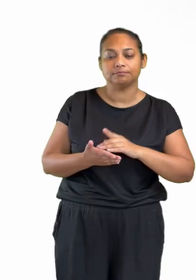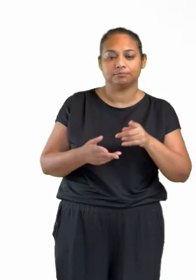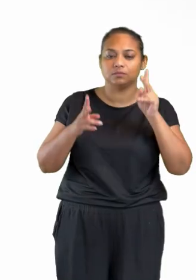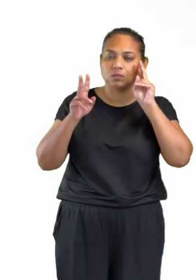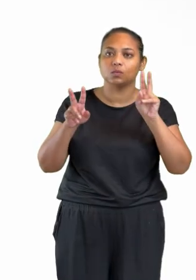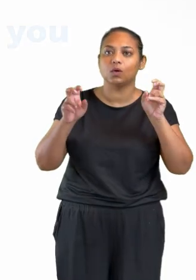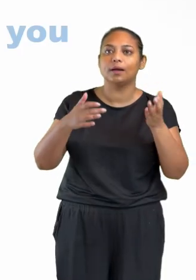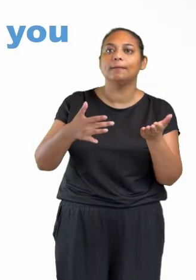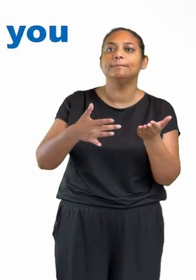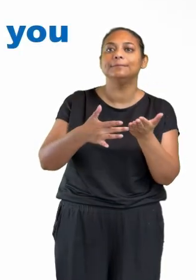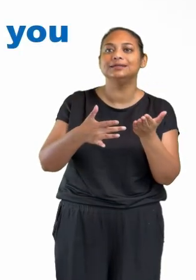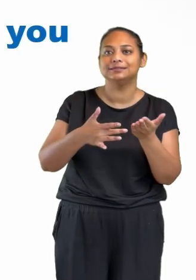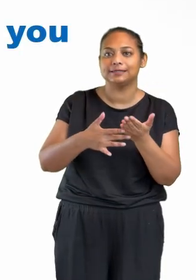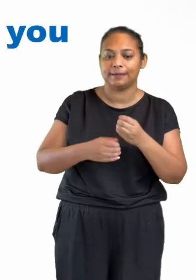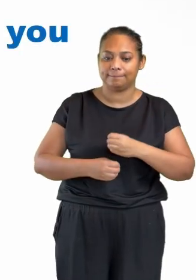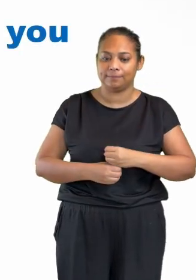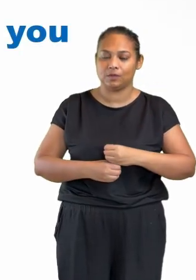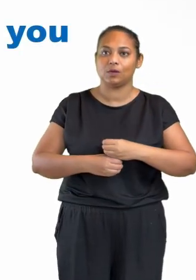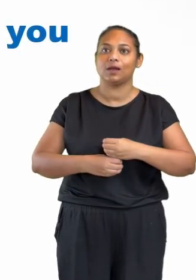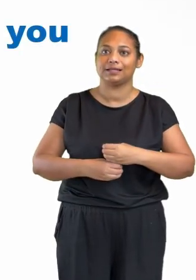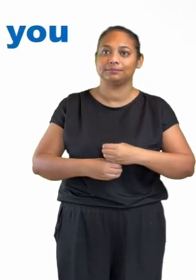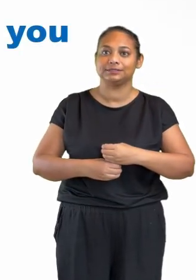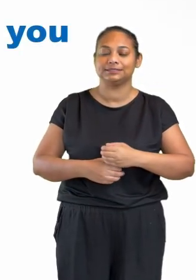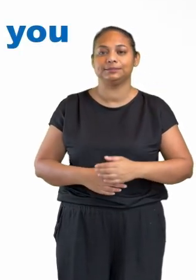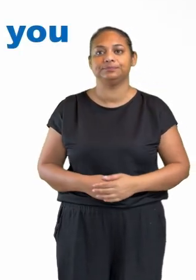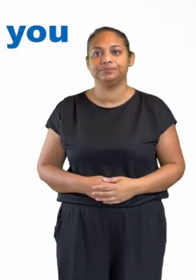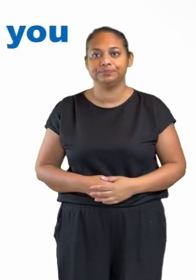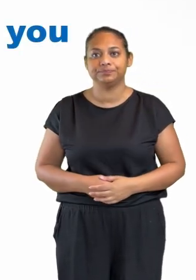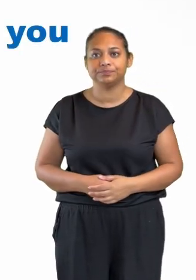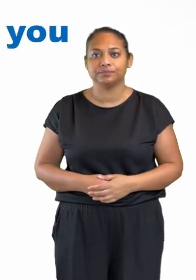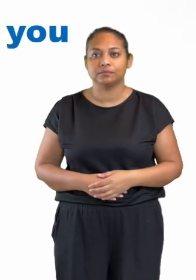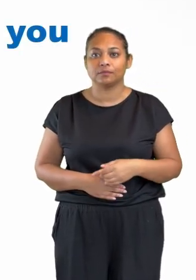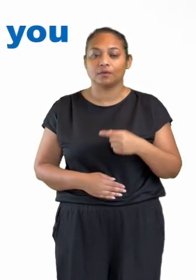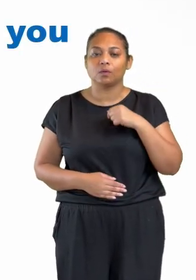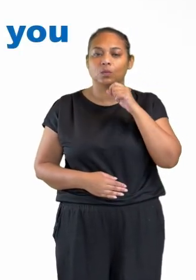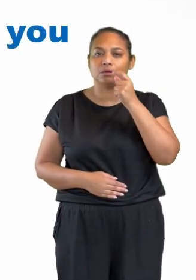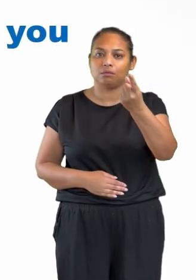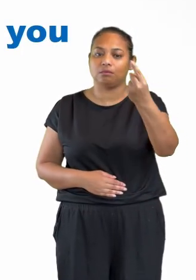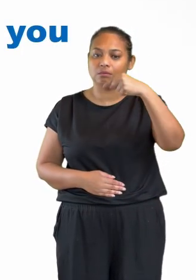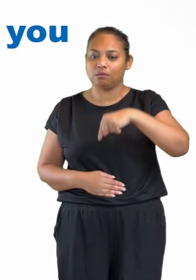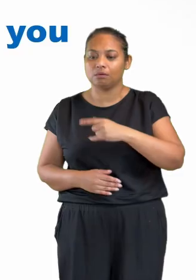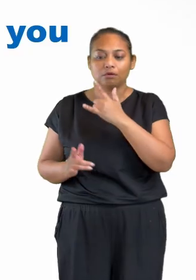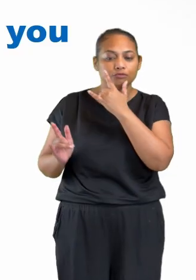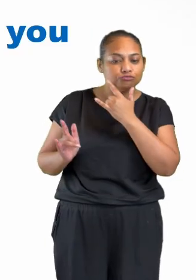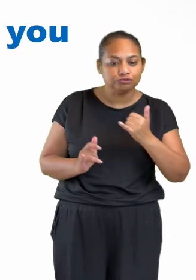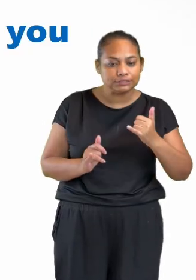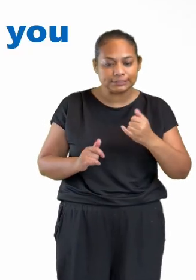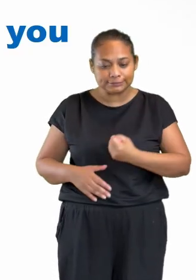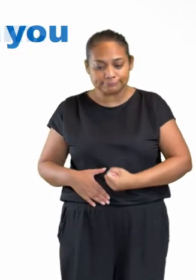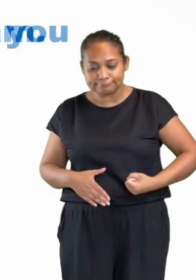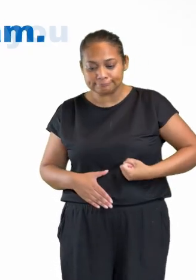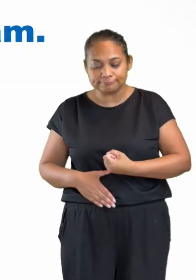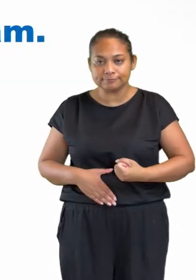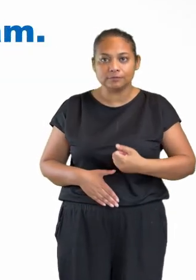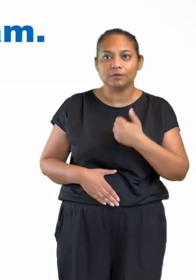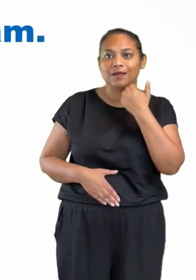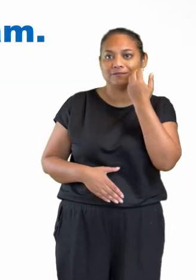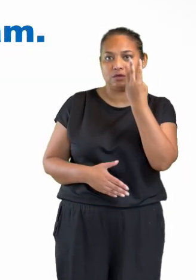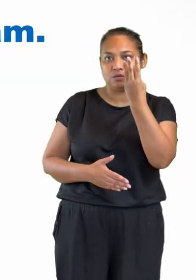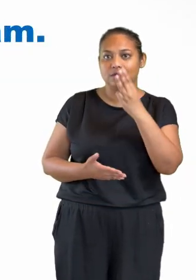then classed as a medium aneurysm, which we monitor every 3 months. If your aneurysm grows